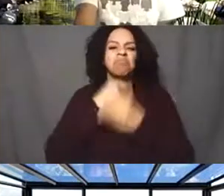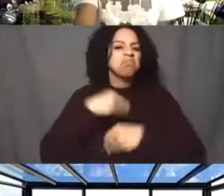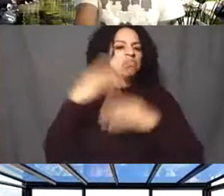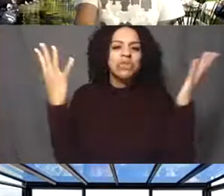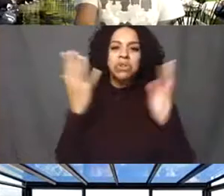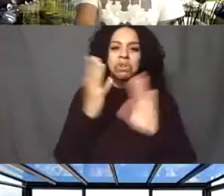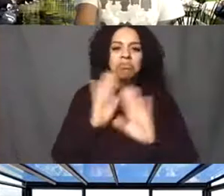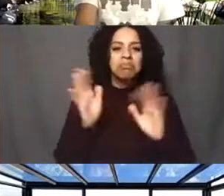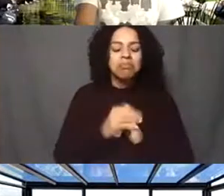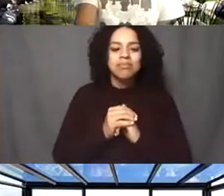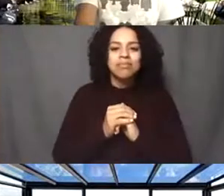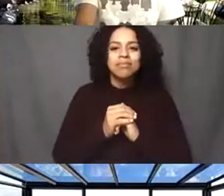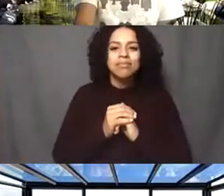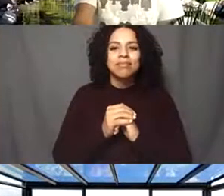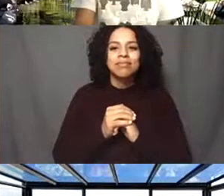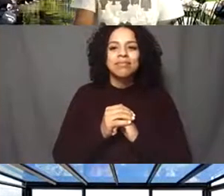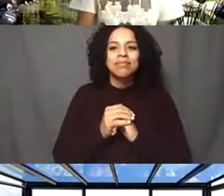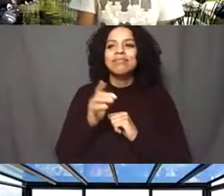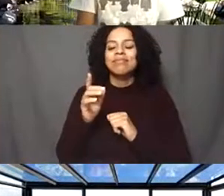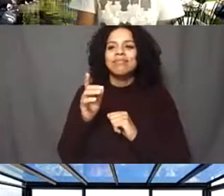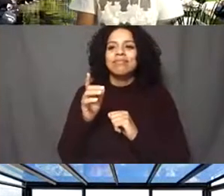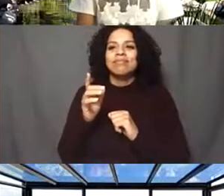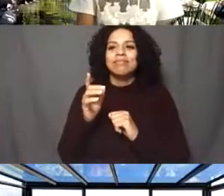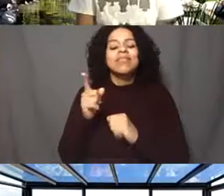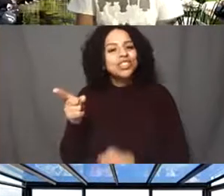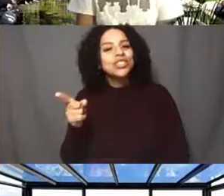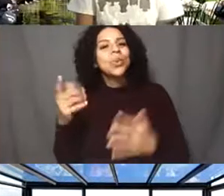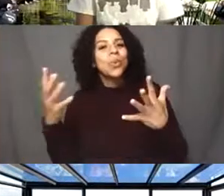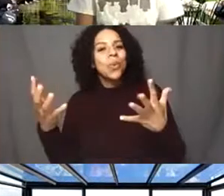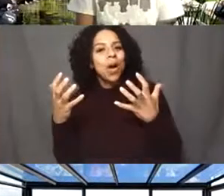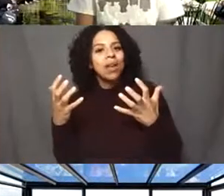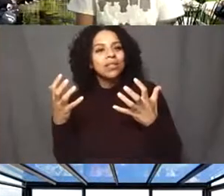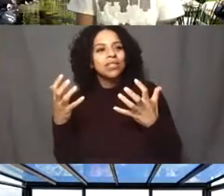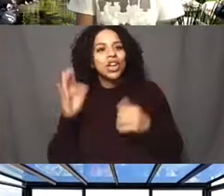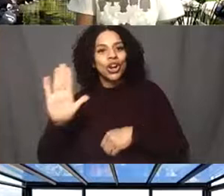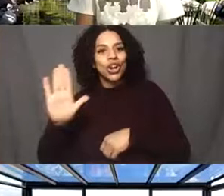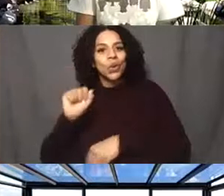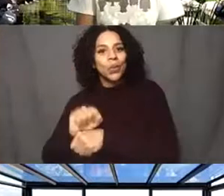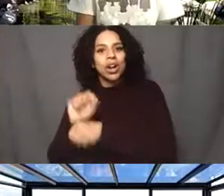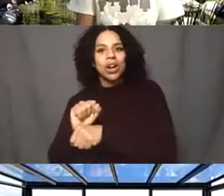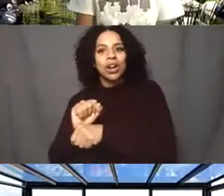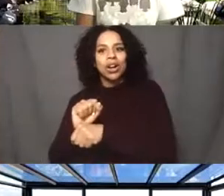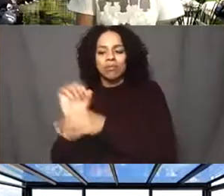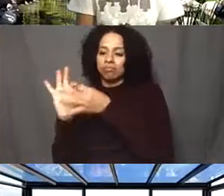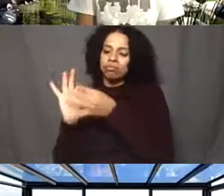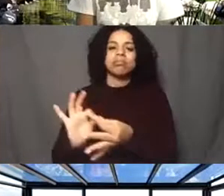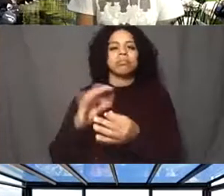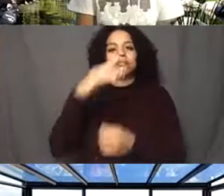told. And she has only ever wanted to anchor her work in the Black experience. So